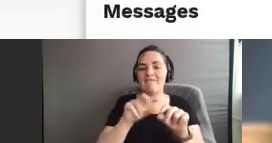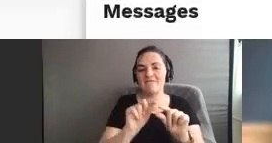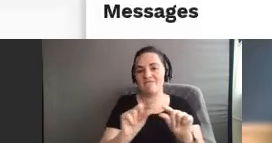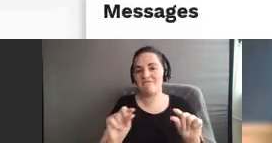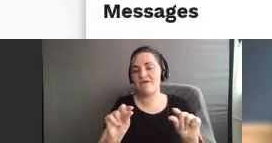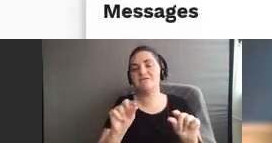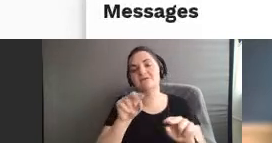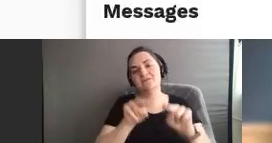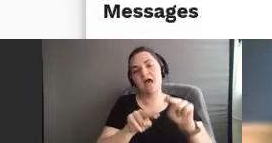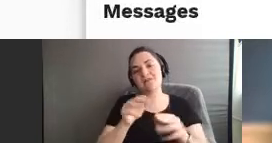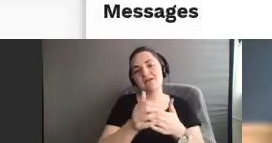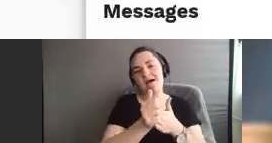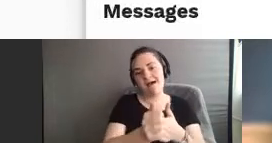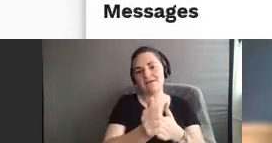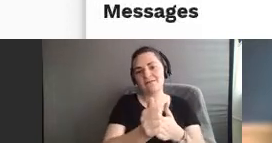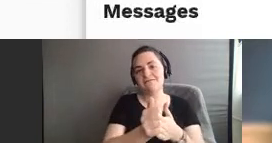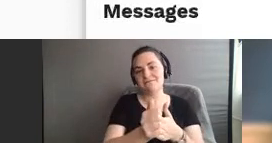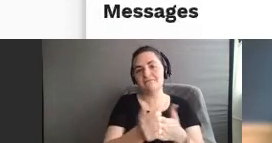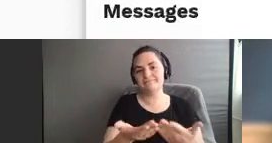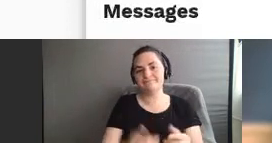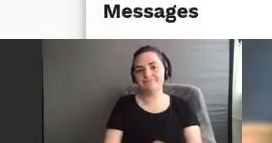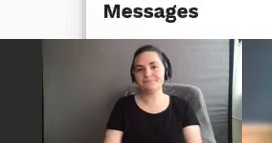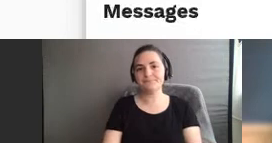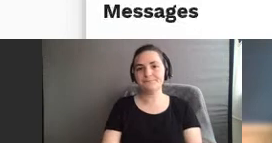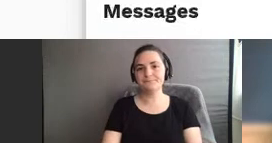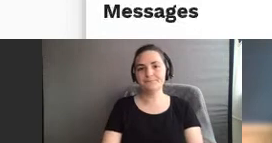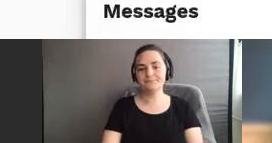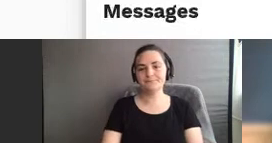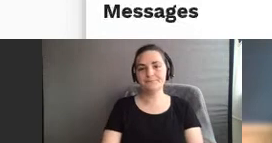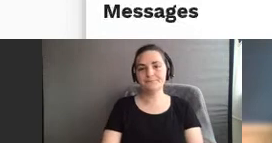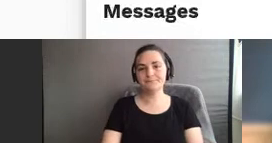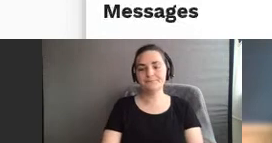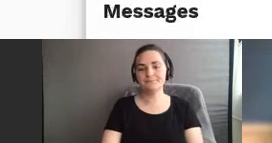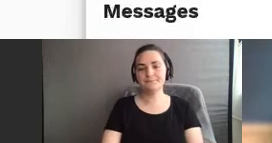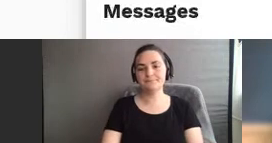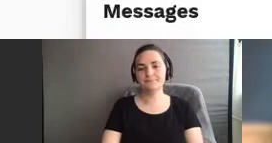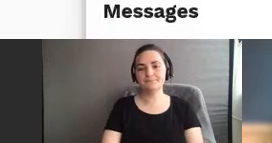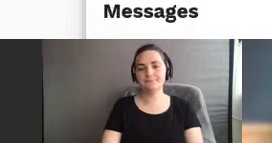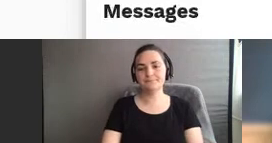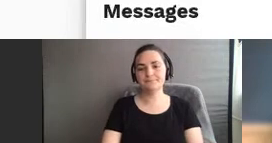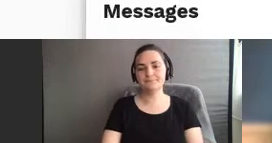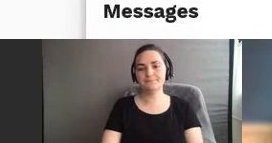the content of today's live session. So it's just there.